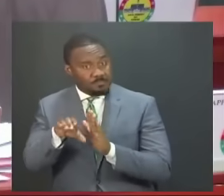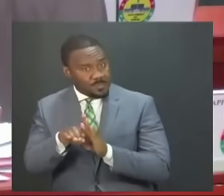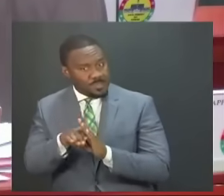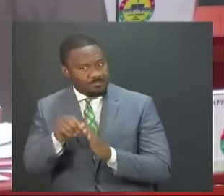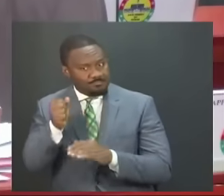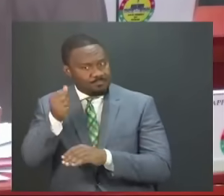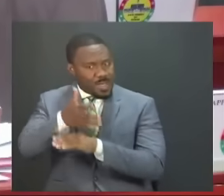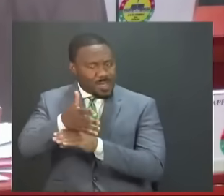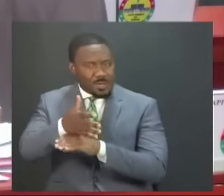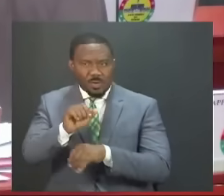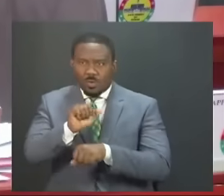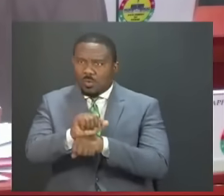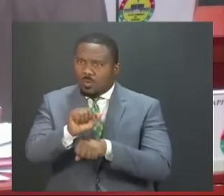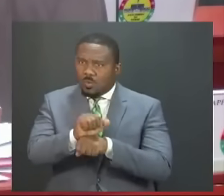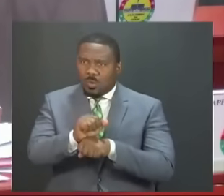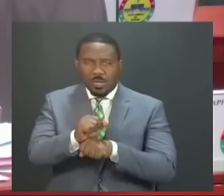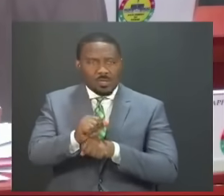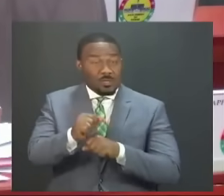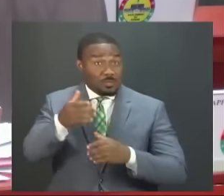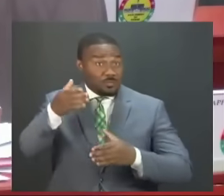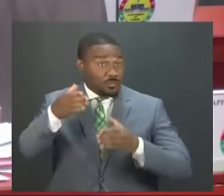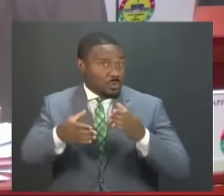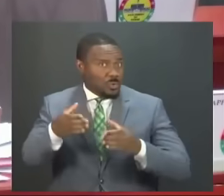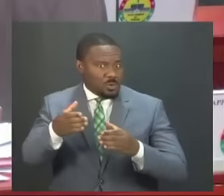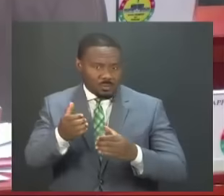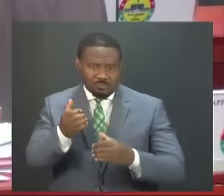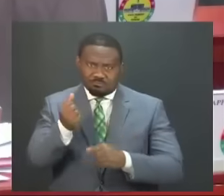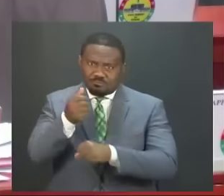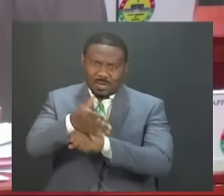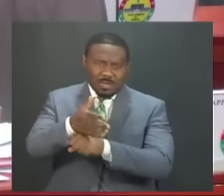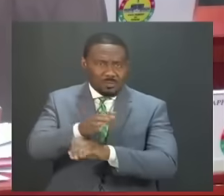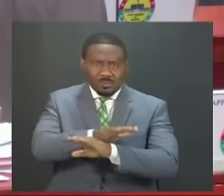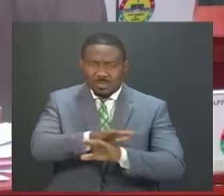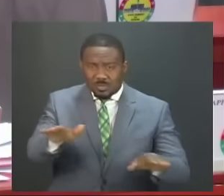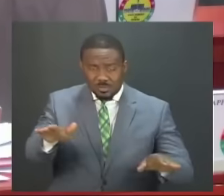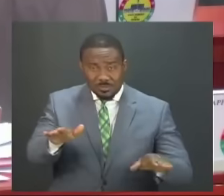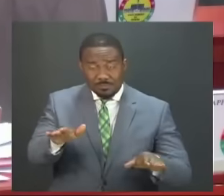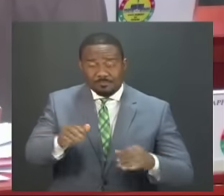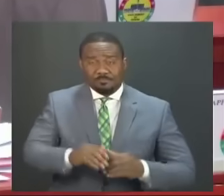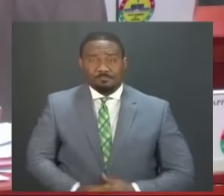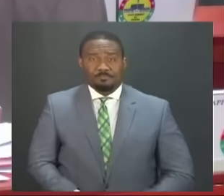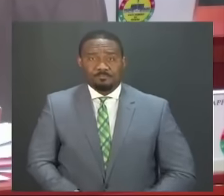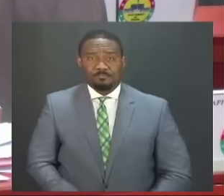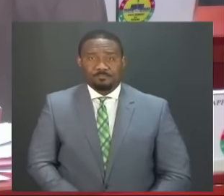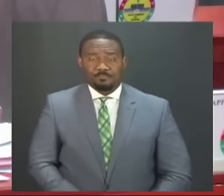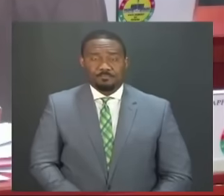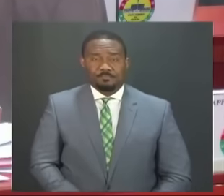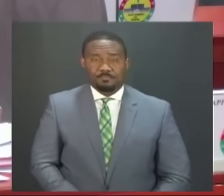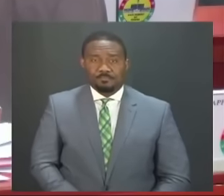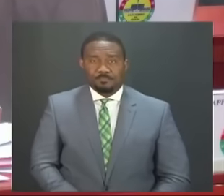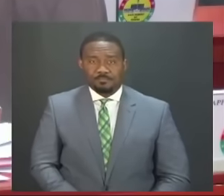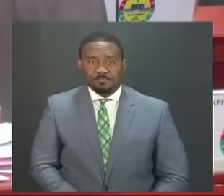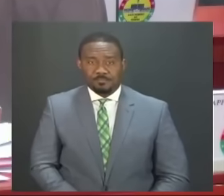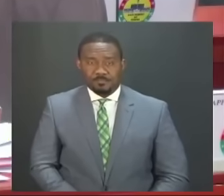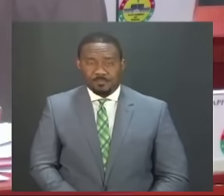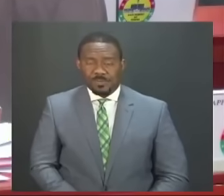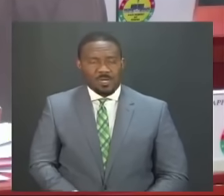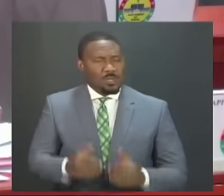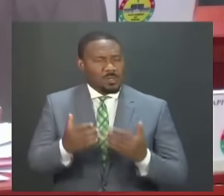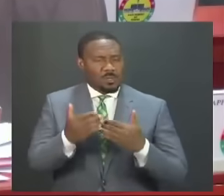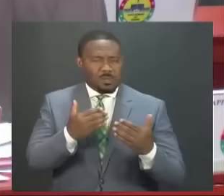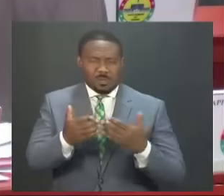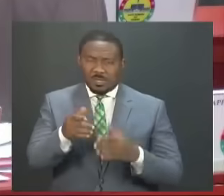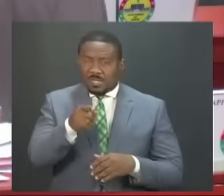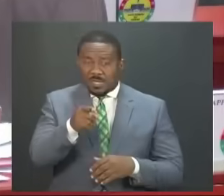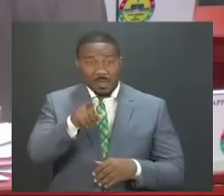judiciary. In moving it, there is no way that he will not say things that will not prejudice the interests of